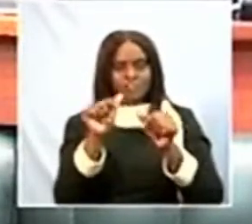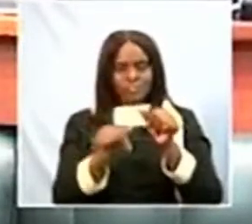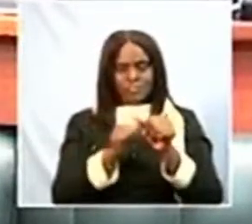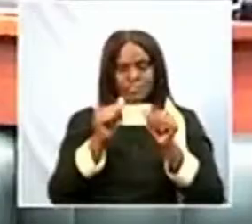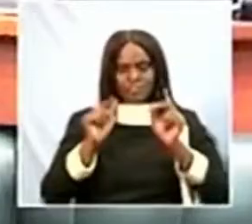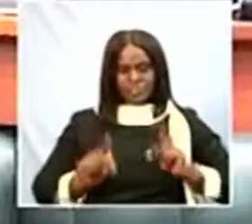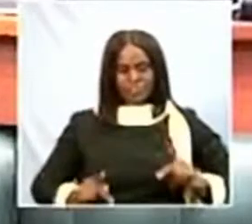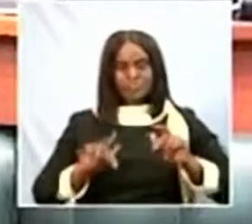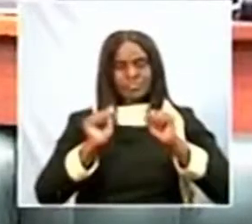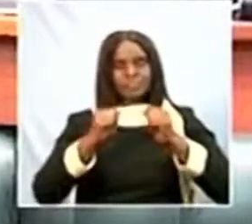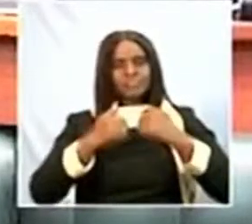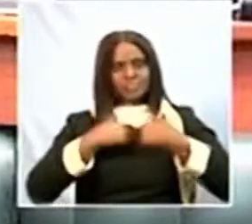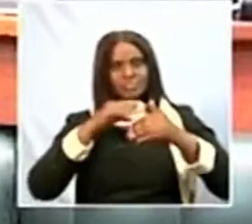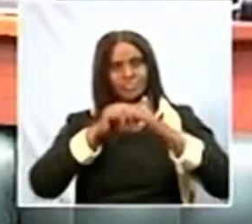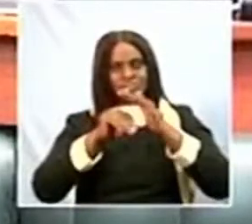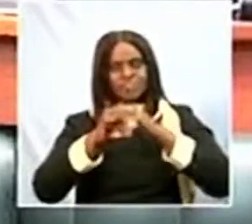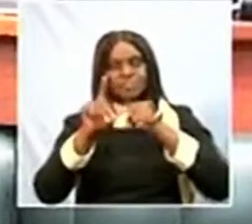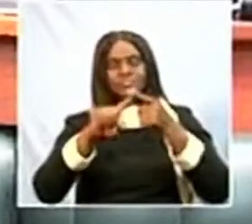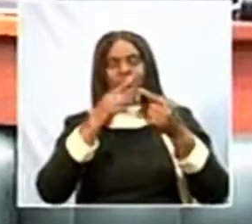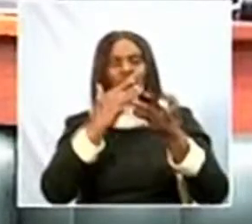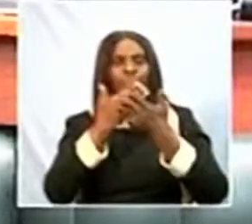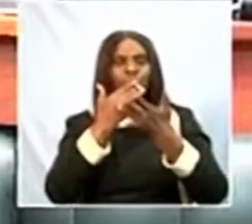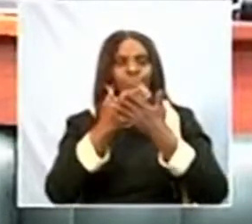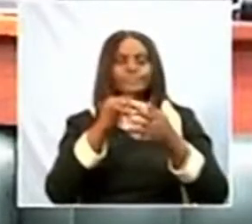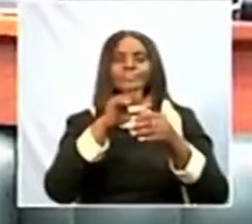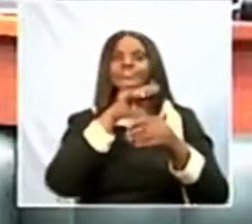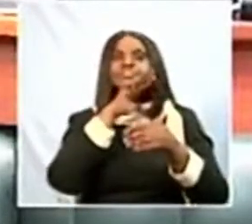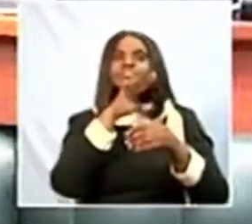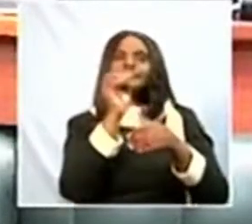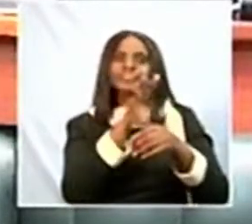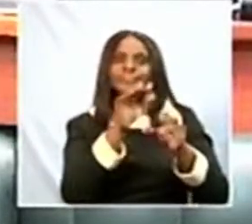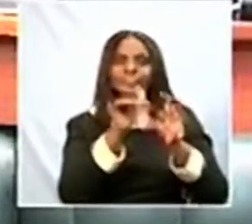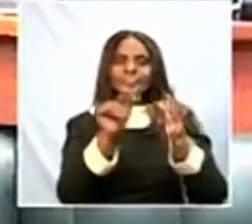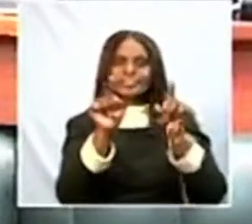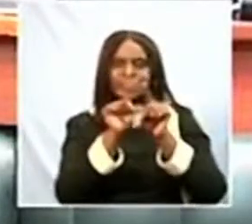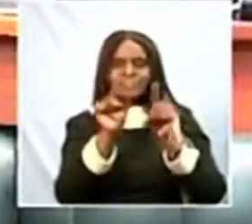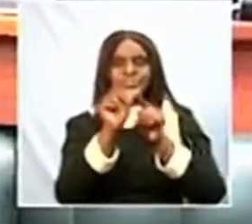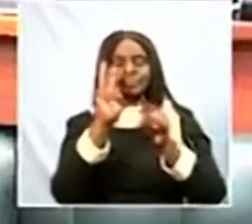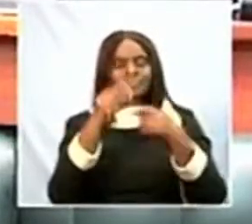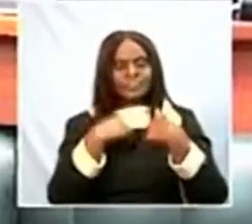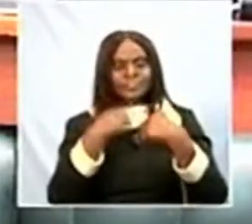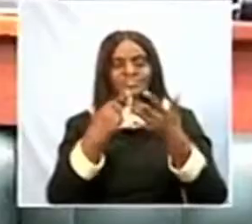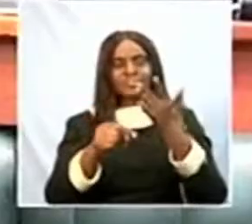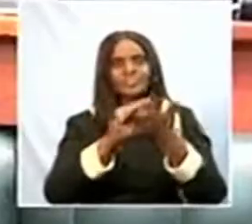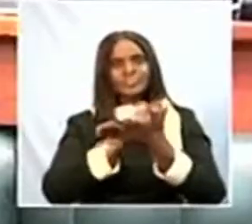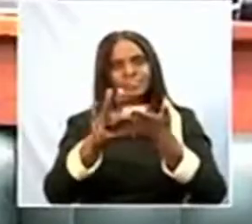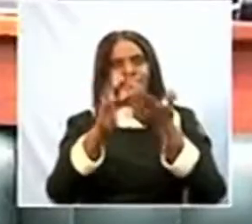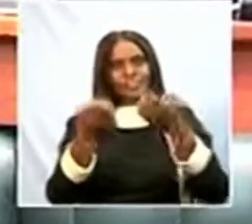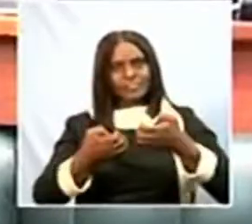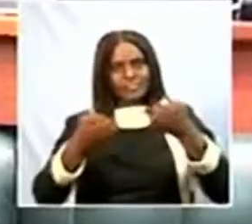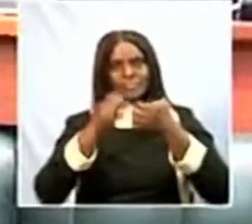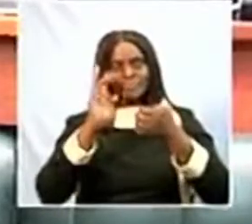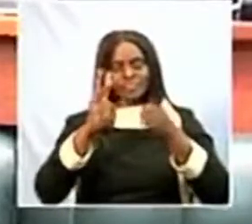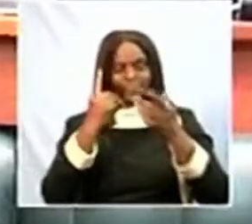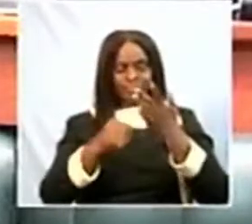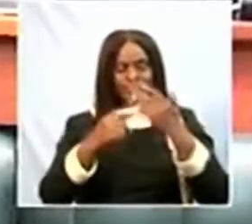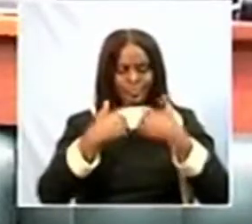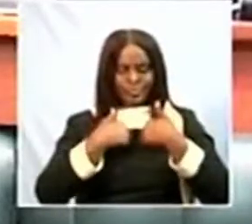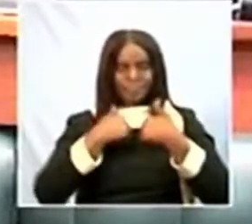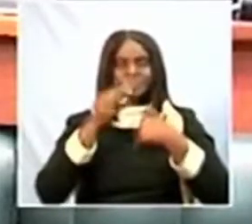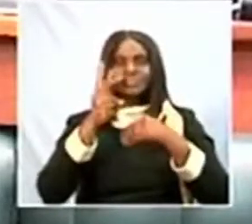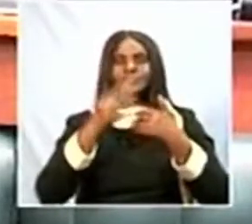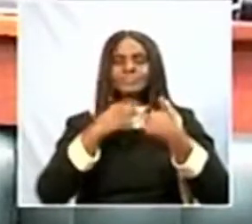every person can have access to proper disposal of wastes. Then in this manner, we're going to have a clean environment. We're going to have a